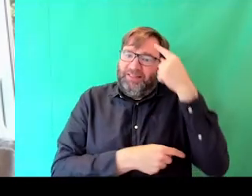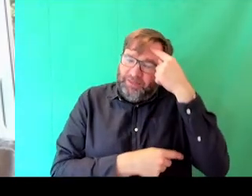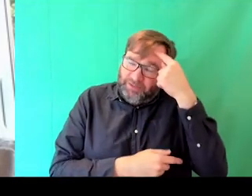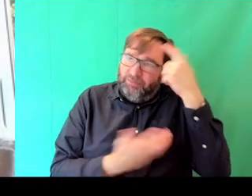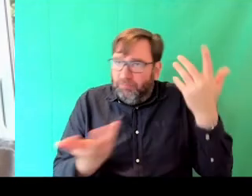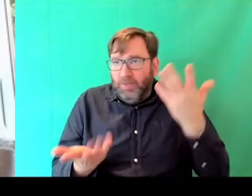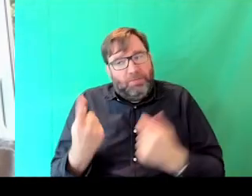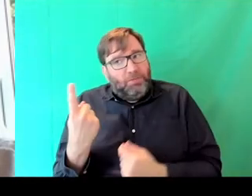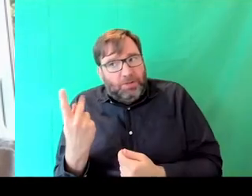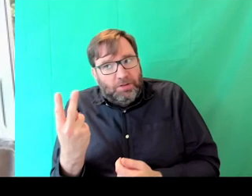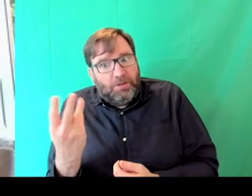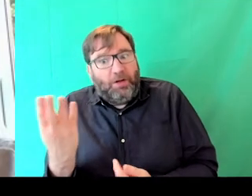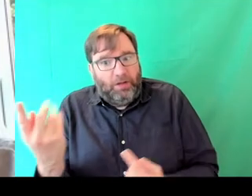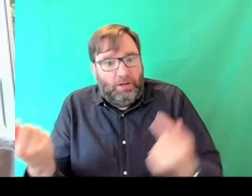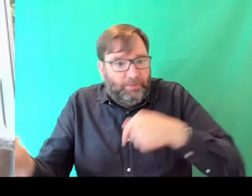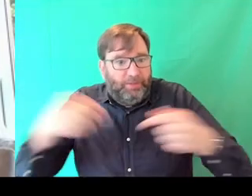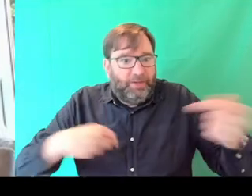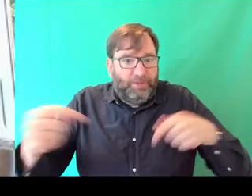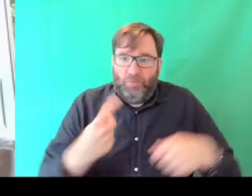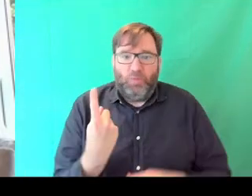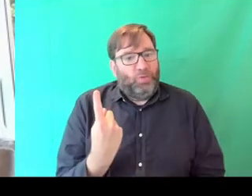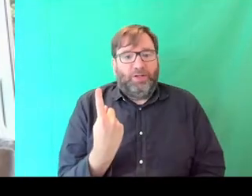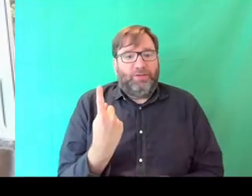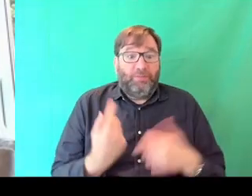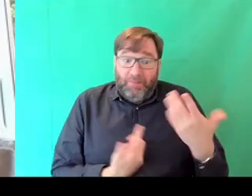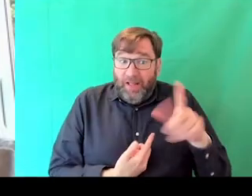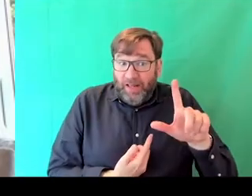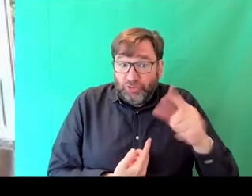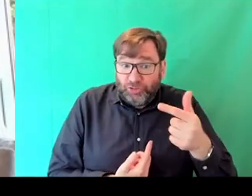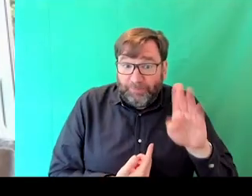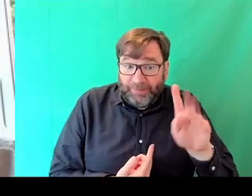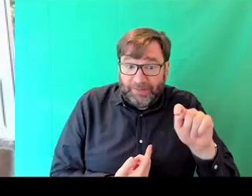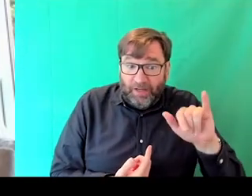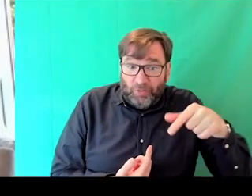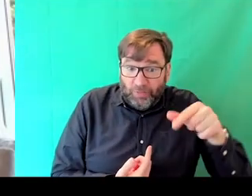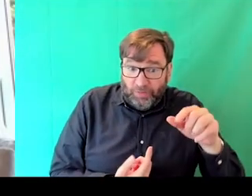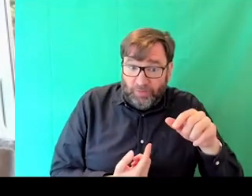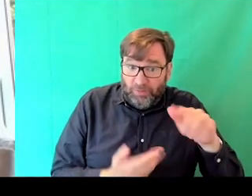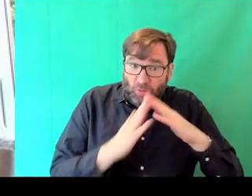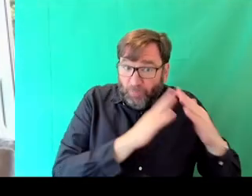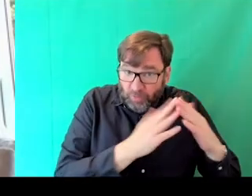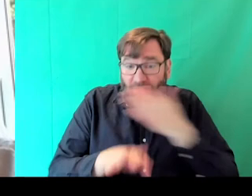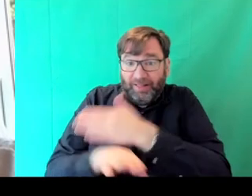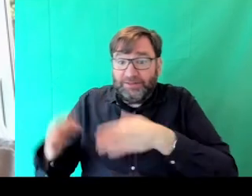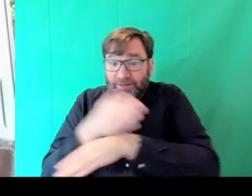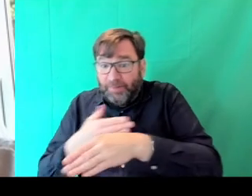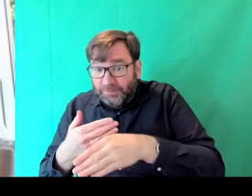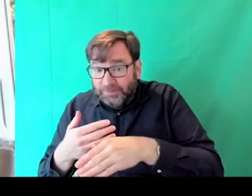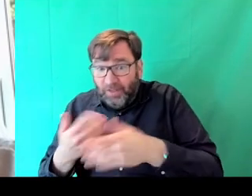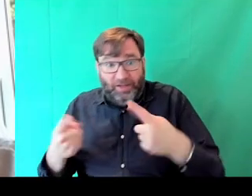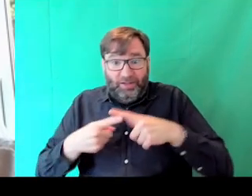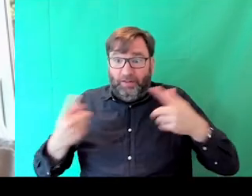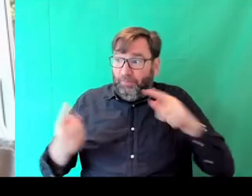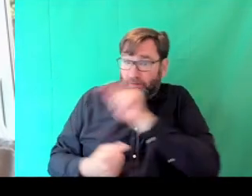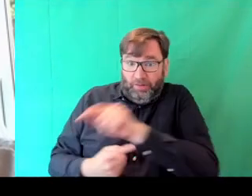as we've said, it does take time, and it can be a big bite into this world, but you got to start somewhere. So